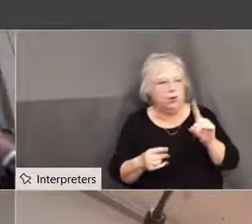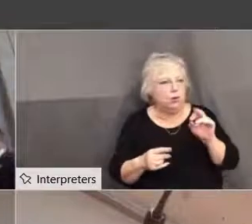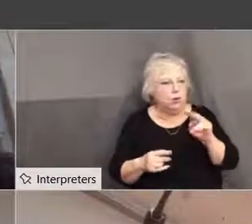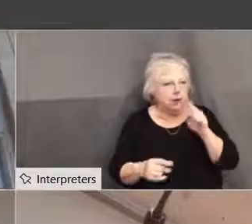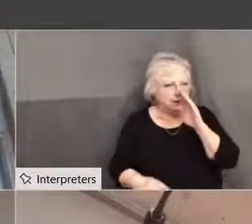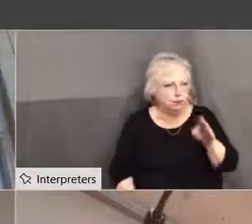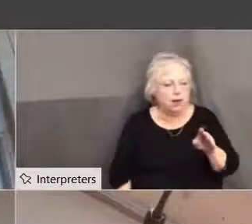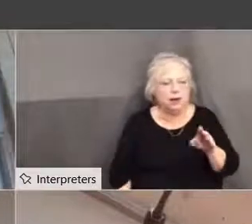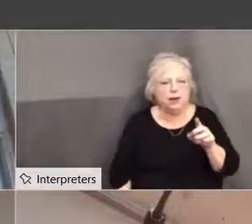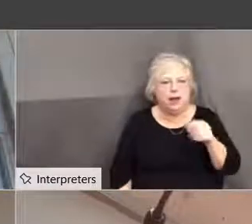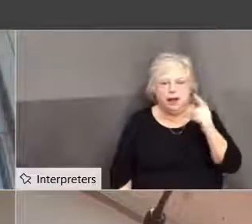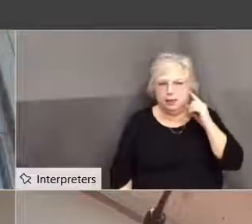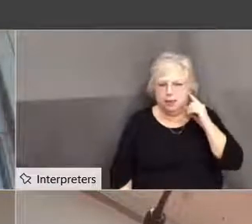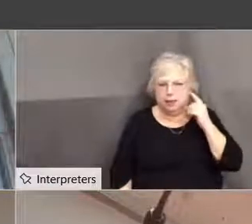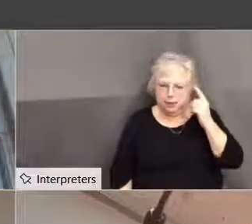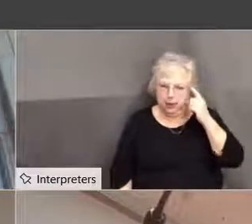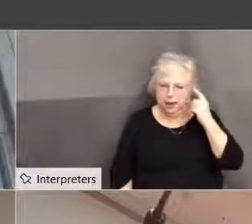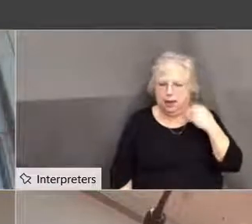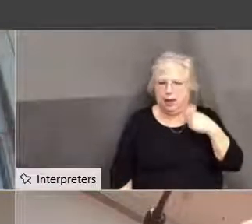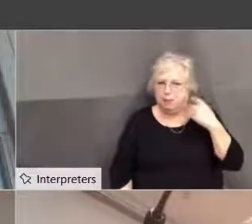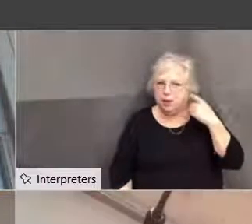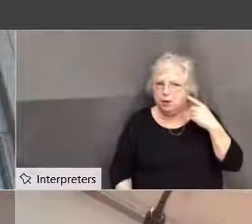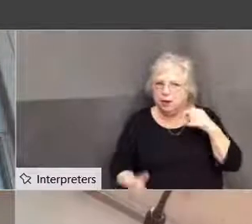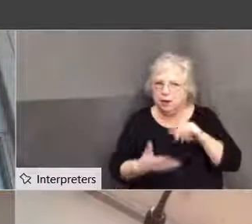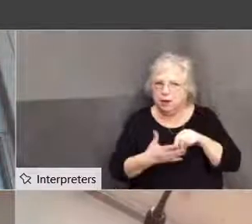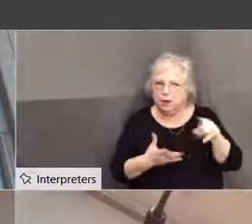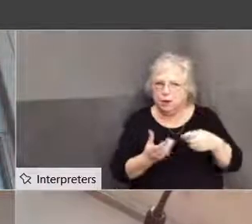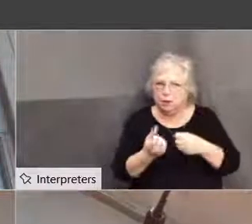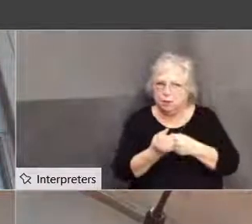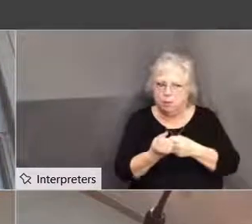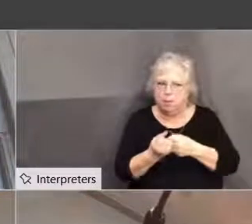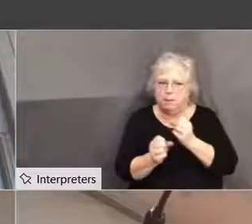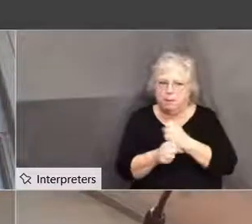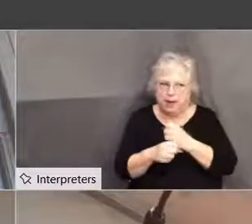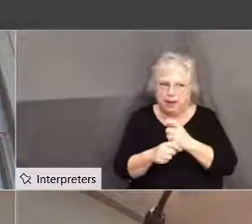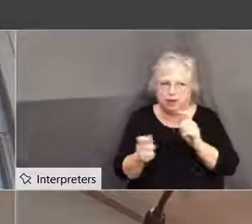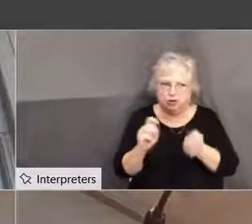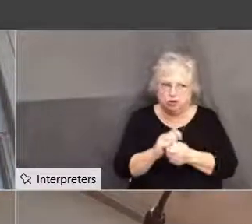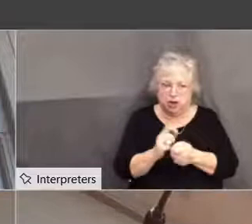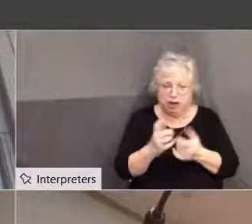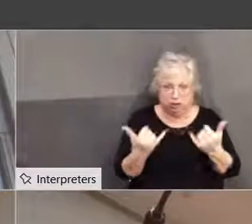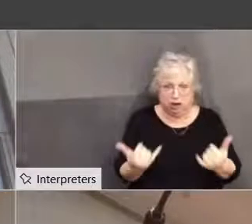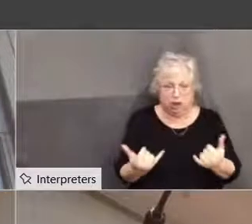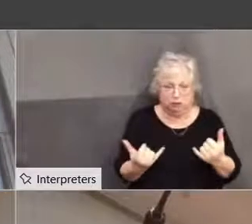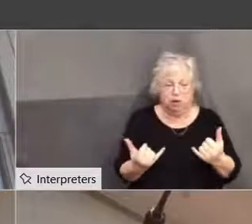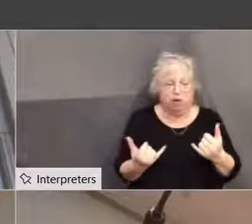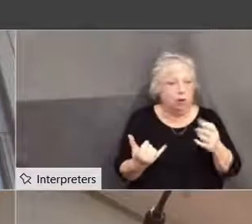support making this change now, or am I putting words in your mouth?